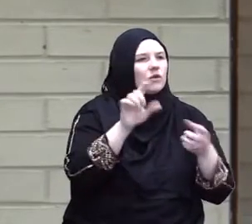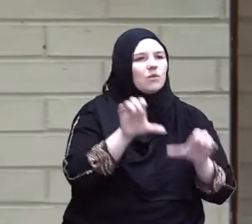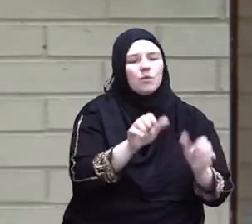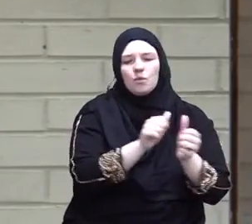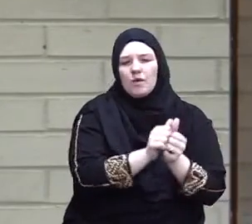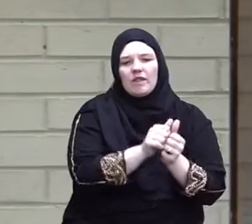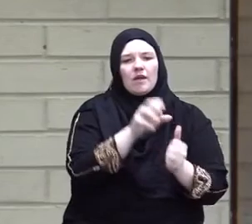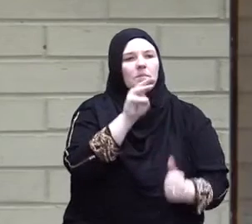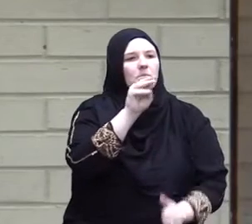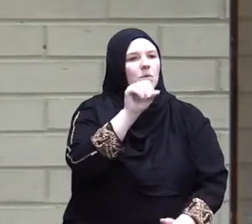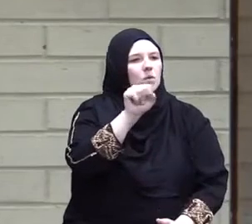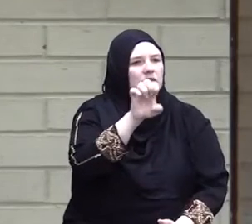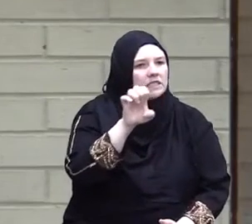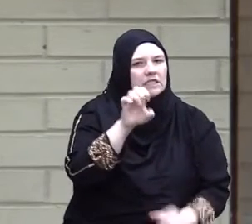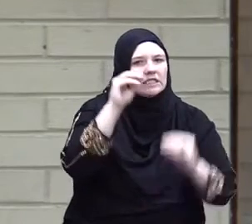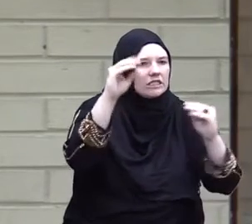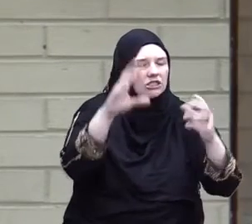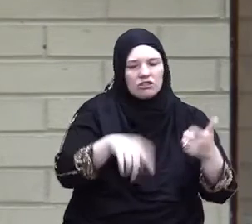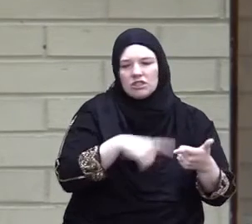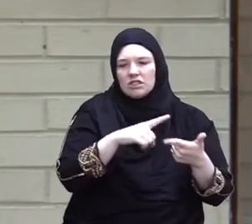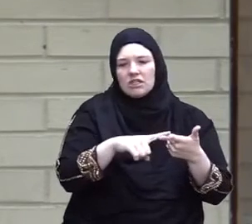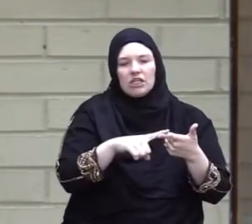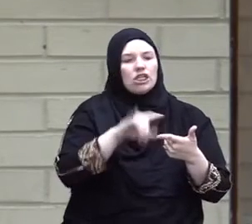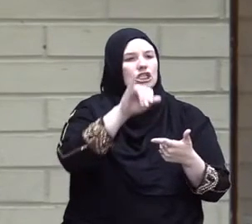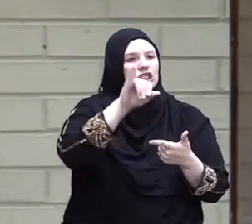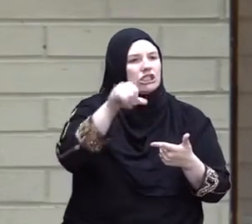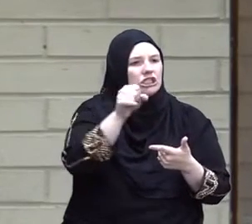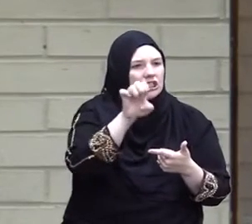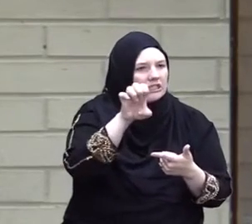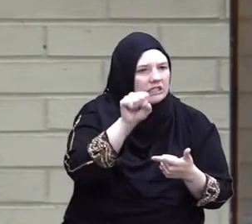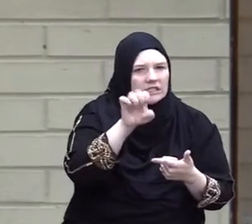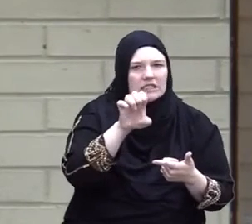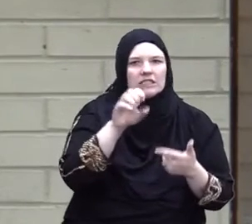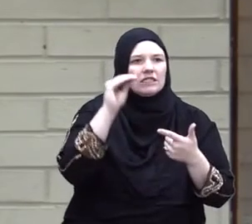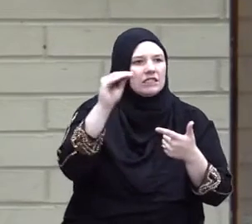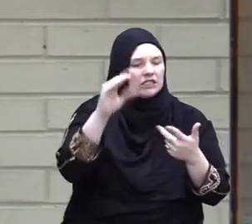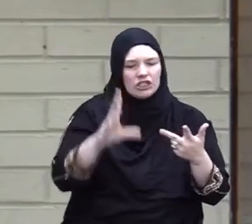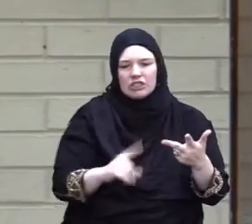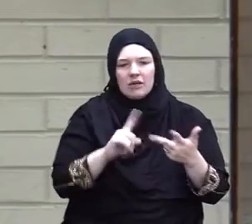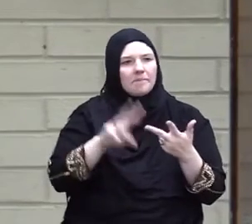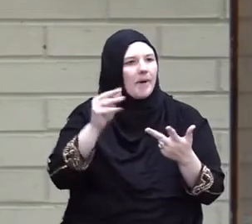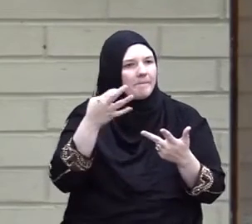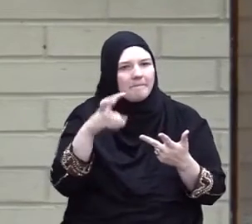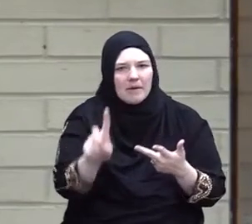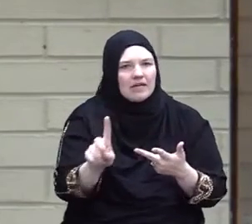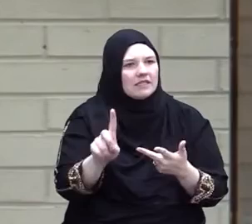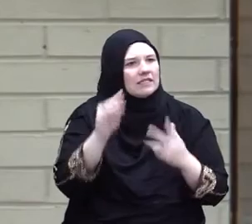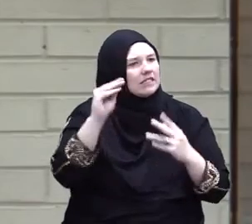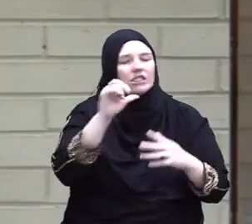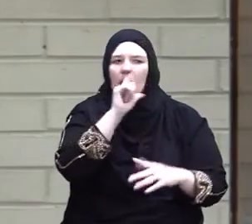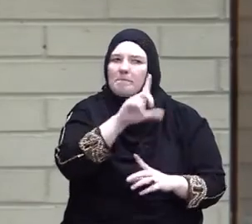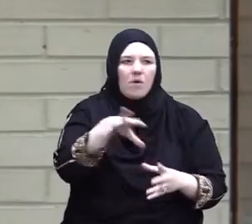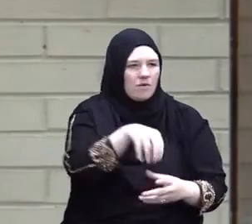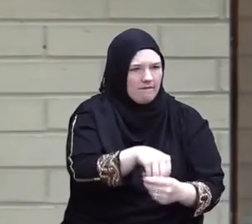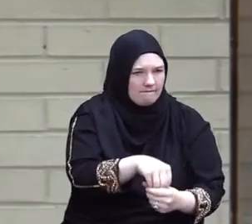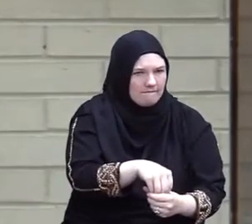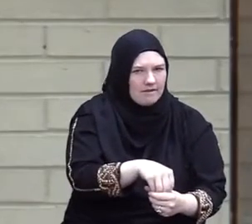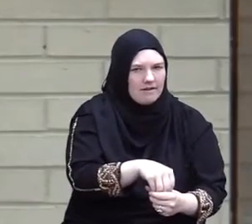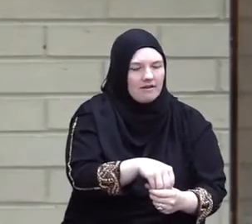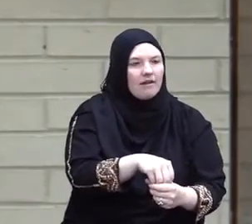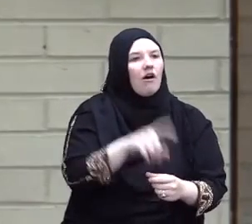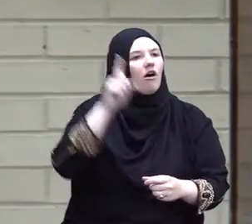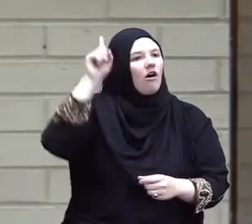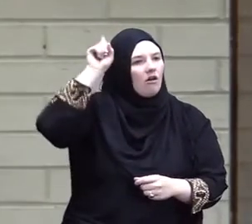Jesus' teaching, or Muhammad's teachings. They taught us the truth, and that is not part of it.